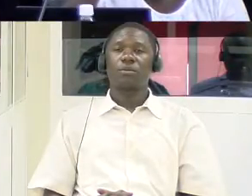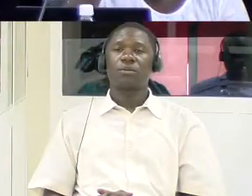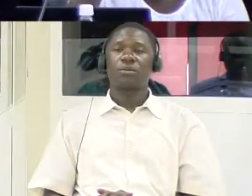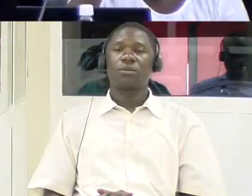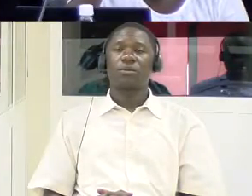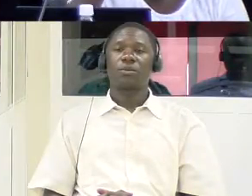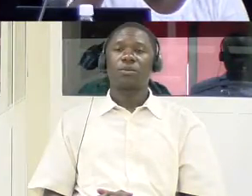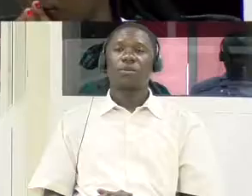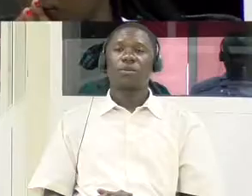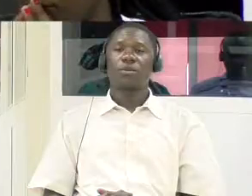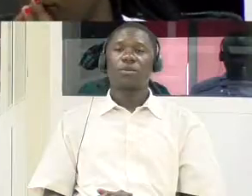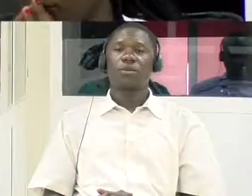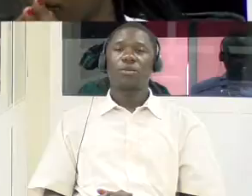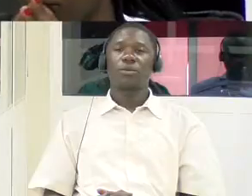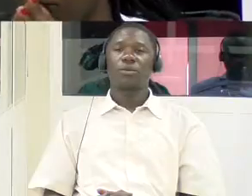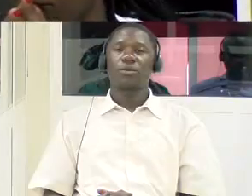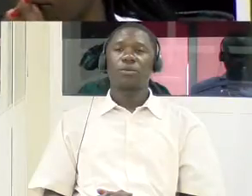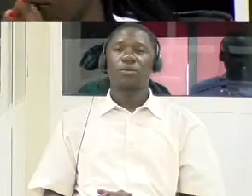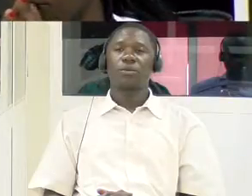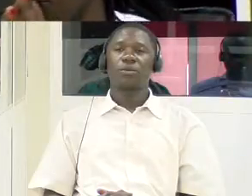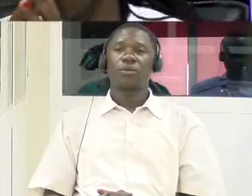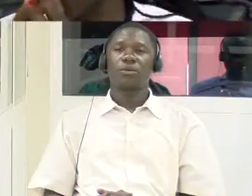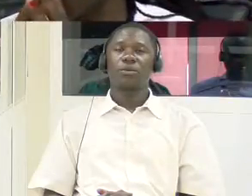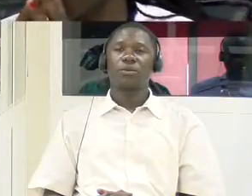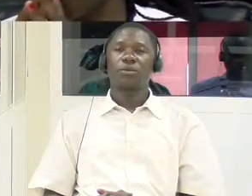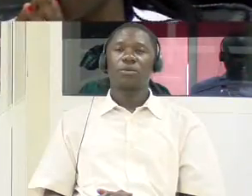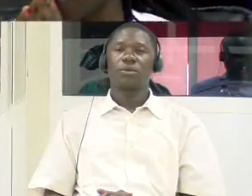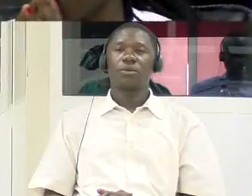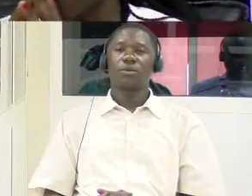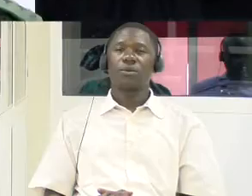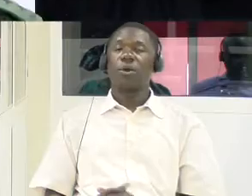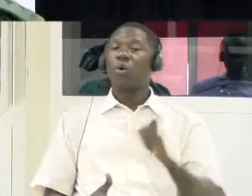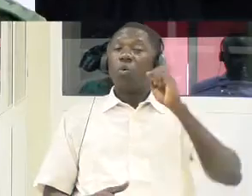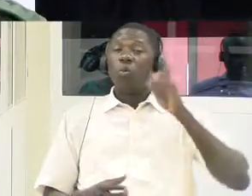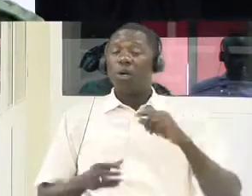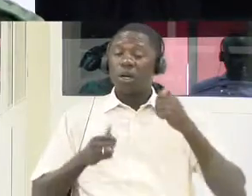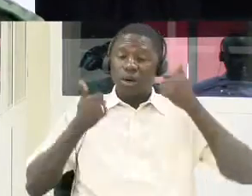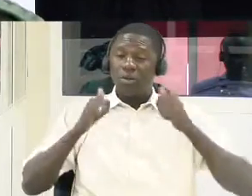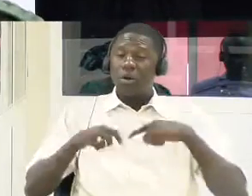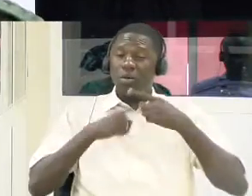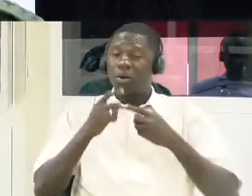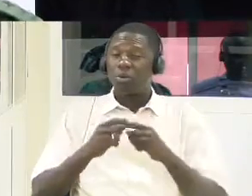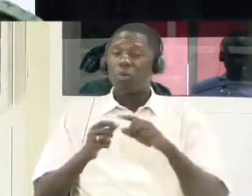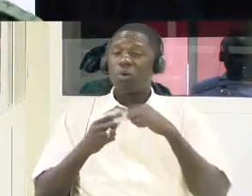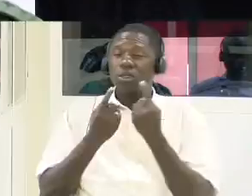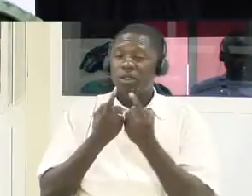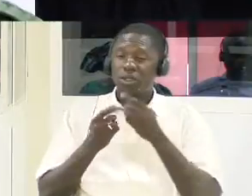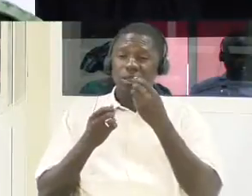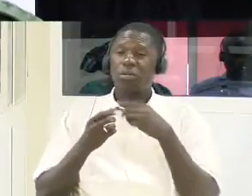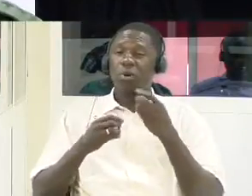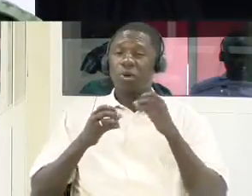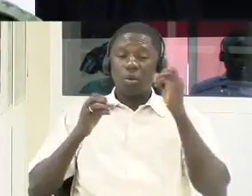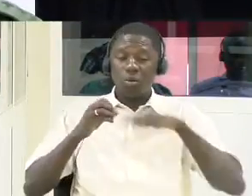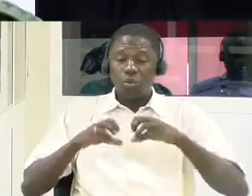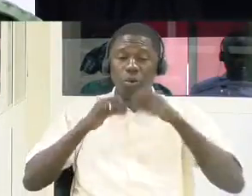he gave you regarding the explosives. What else happened? Then he gave some money to the officers. I think